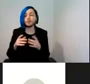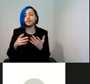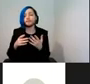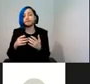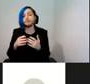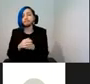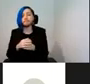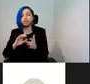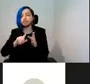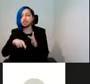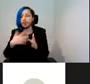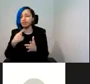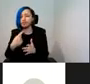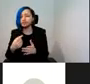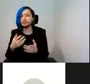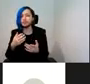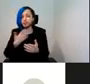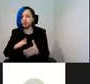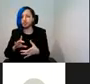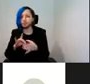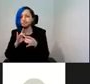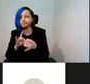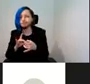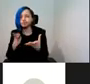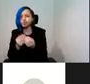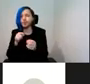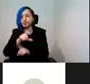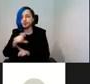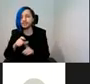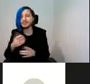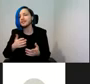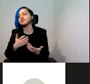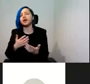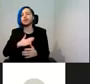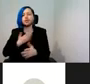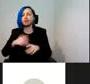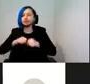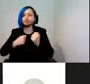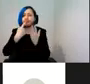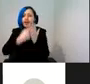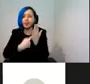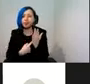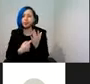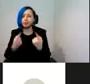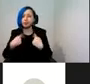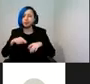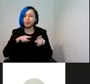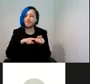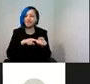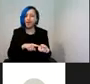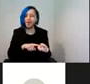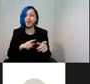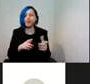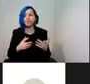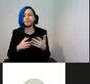properly and in ways that are not going to kind of break the rules that we have to kind of go by. And there's a really great